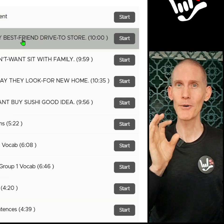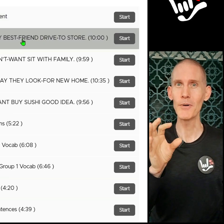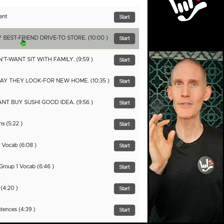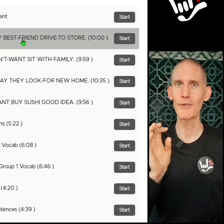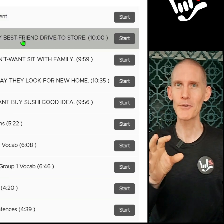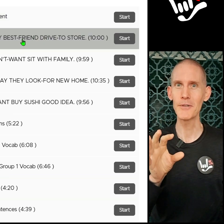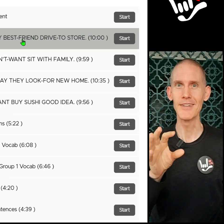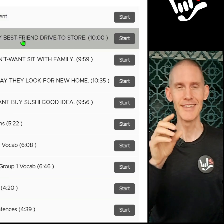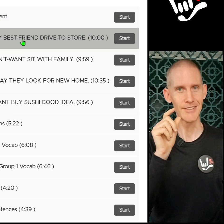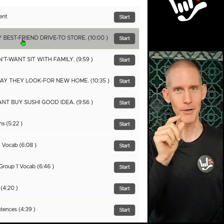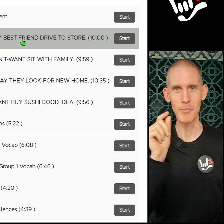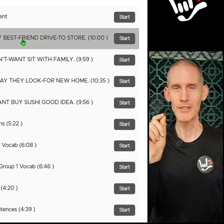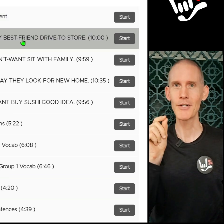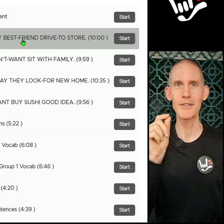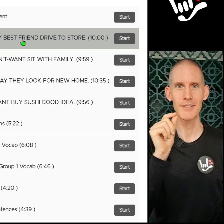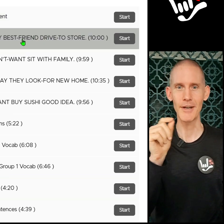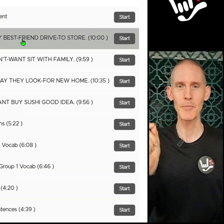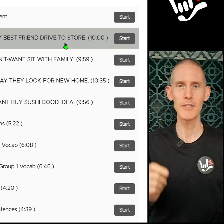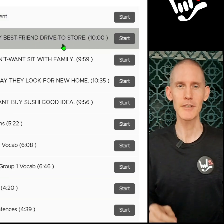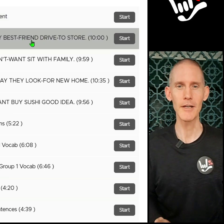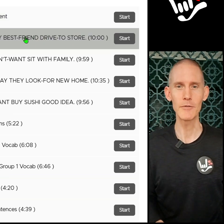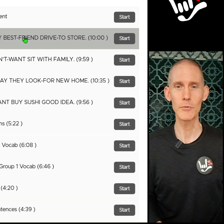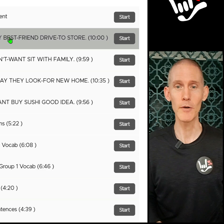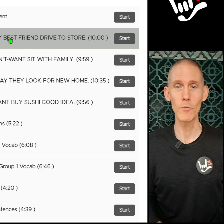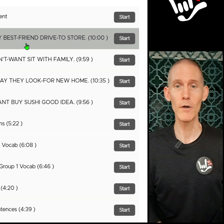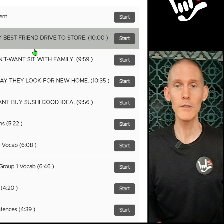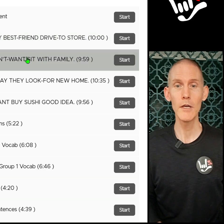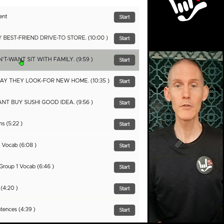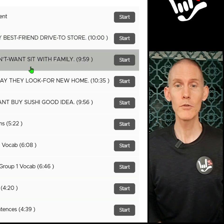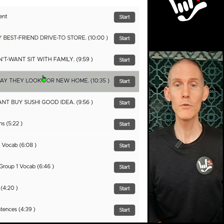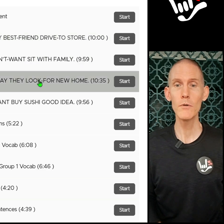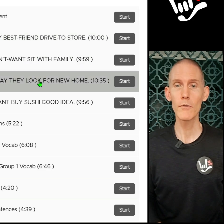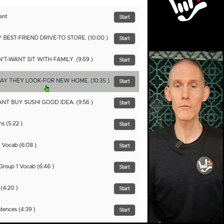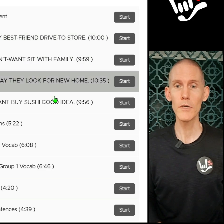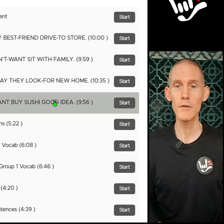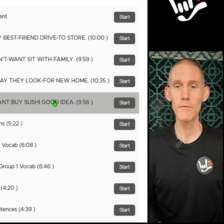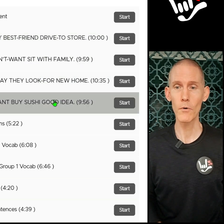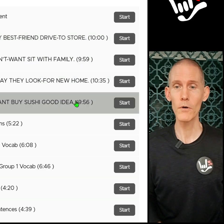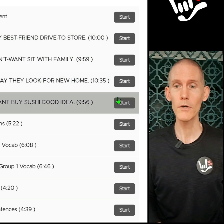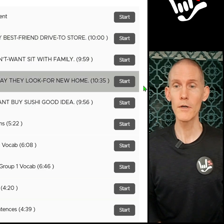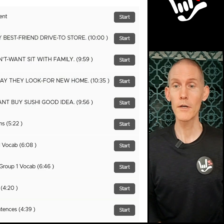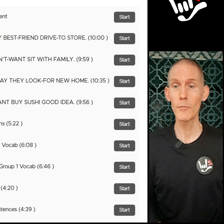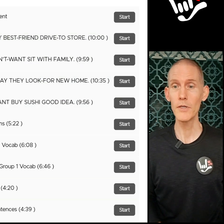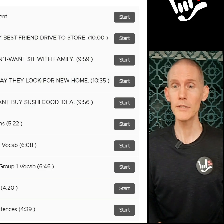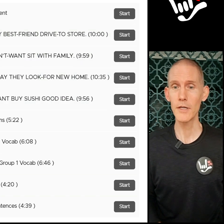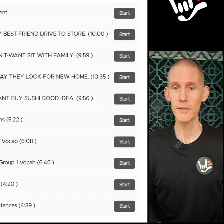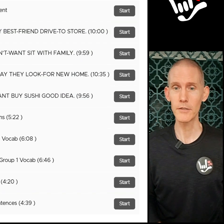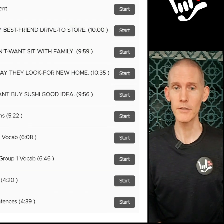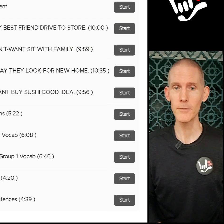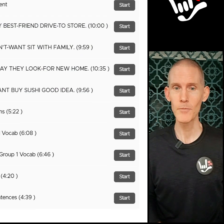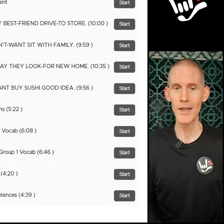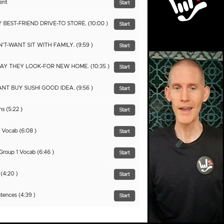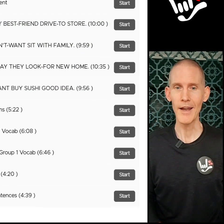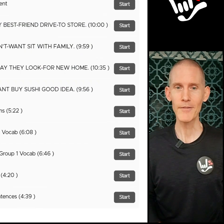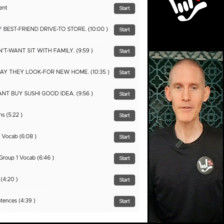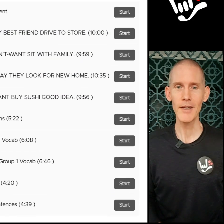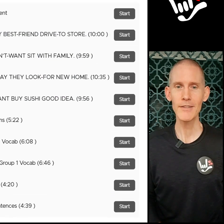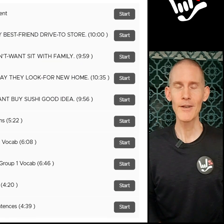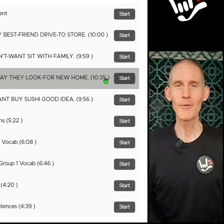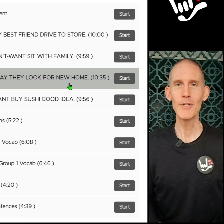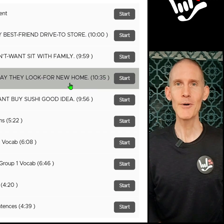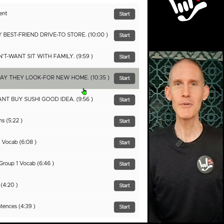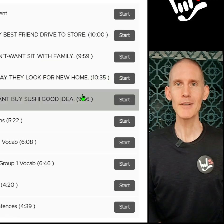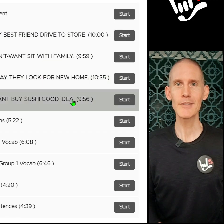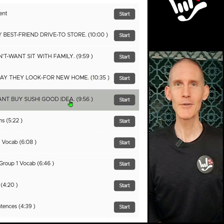you are going to learn. Chunk by chunk, sign by sign. So we have 1, 2, 3, 4 complete sentences. After